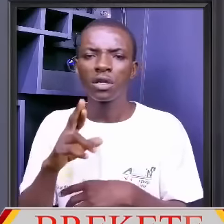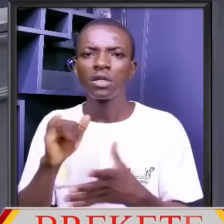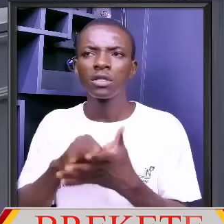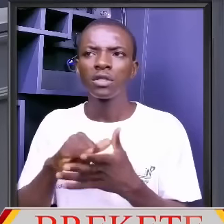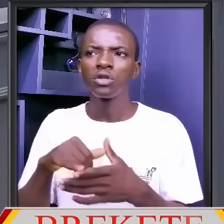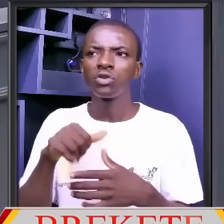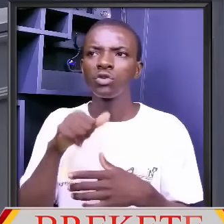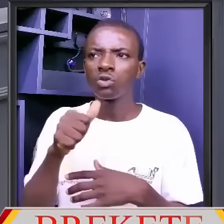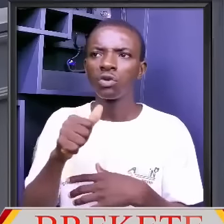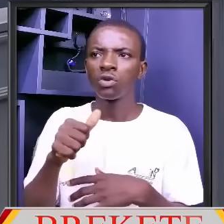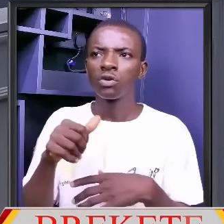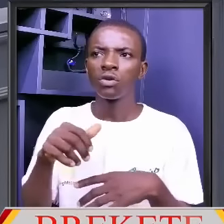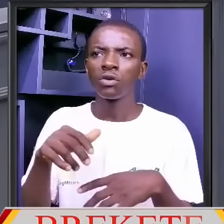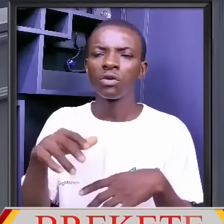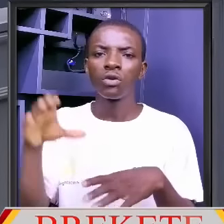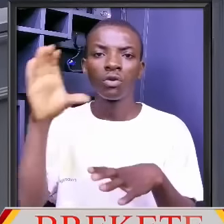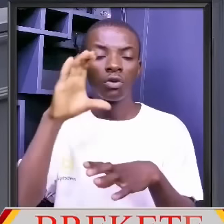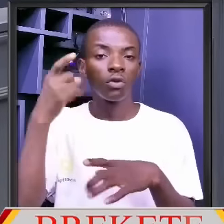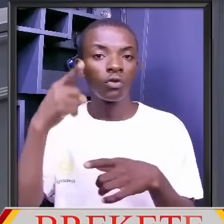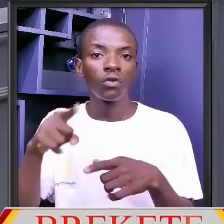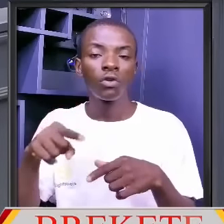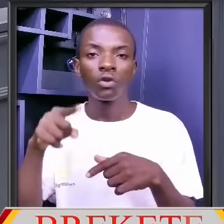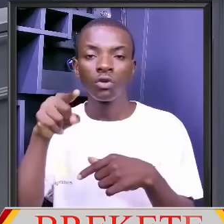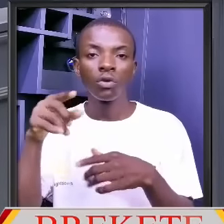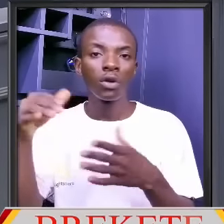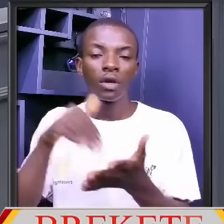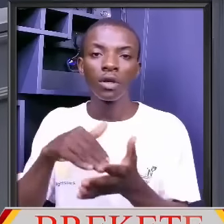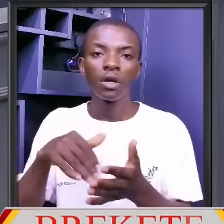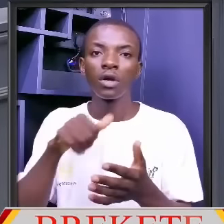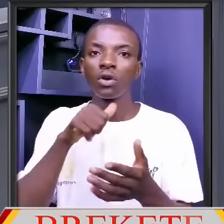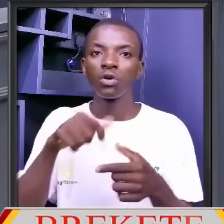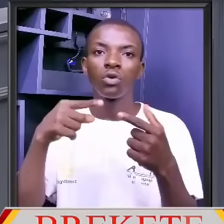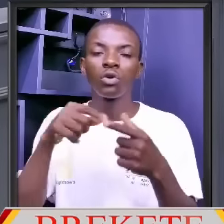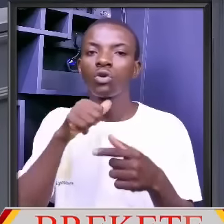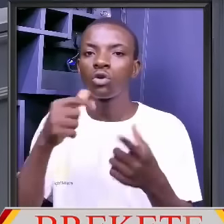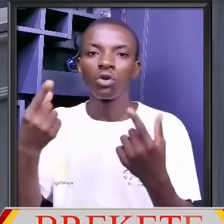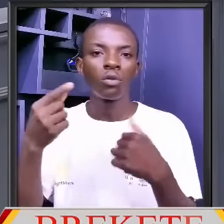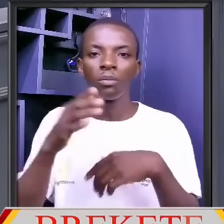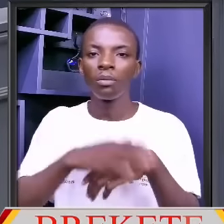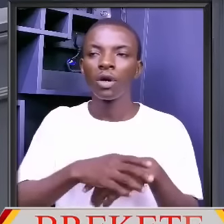I not go find you again. I they go, and I not go come